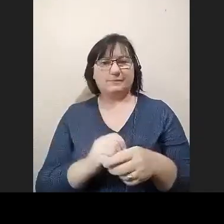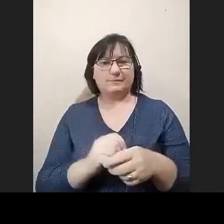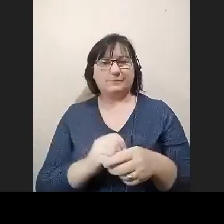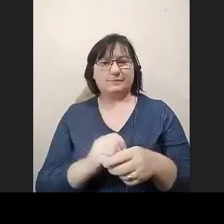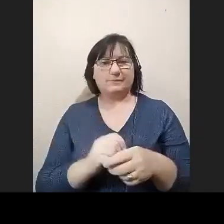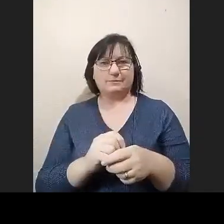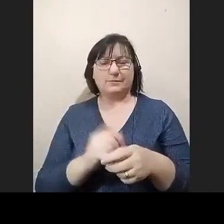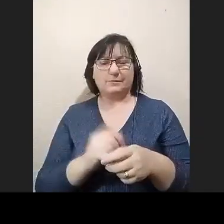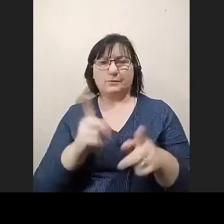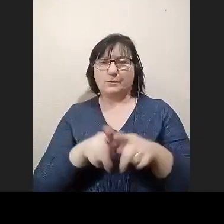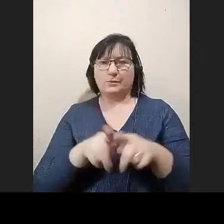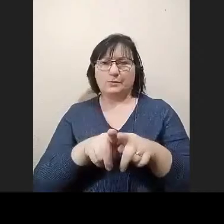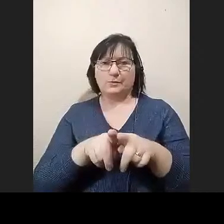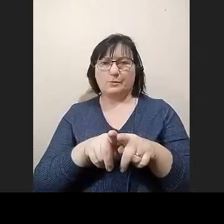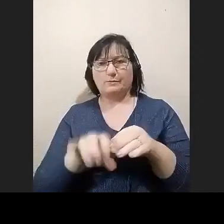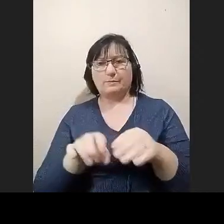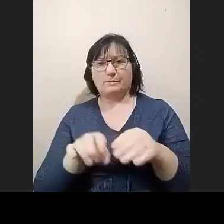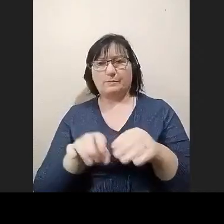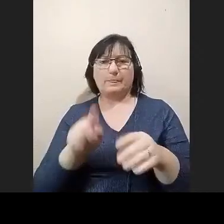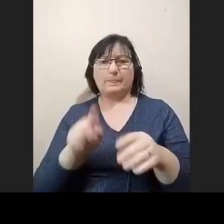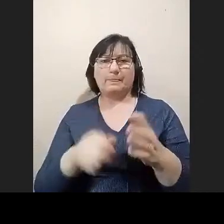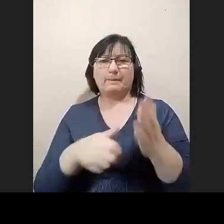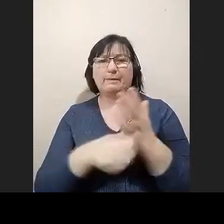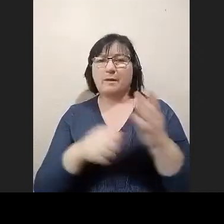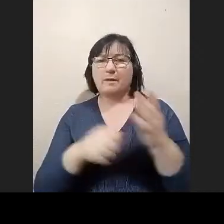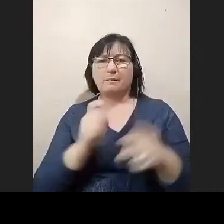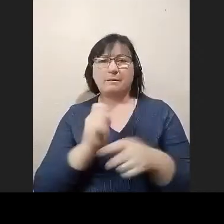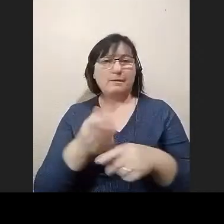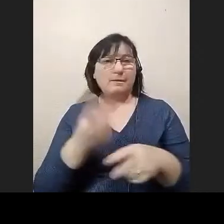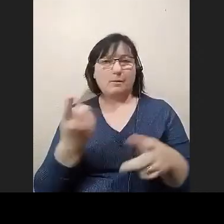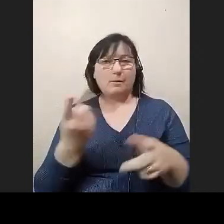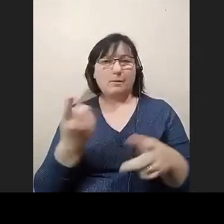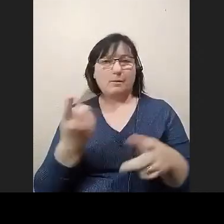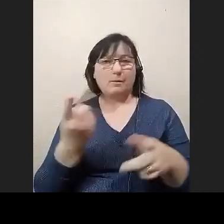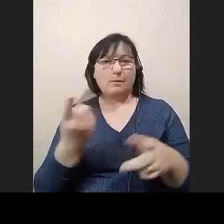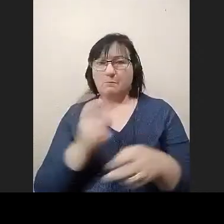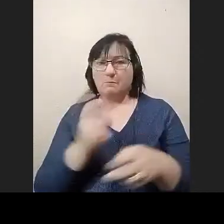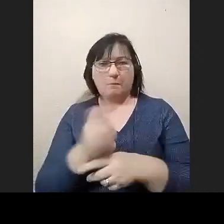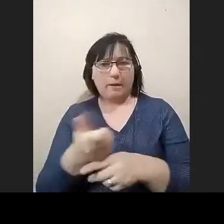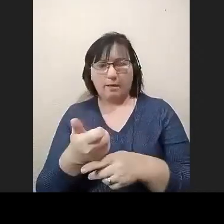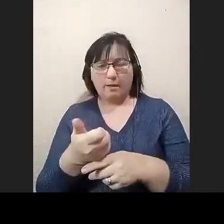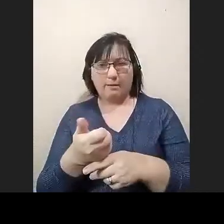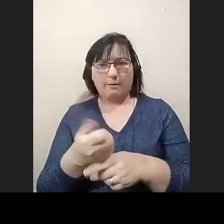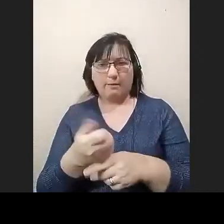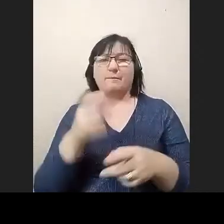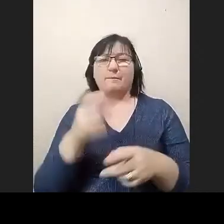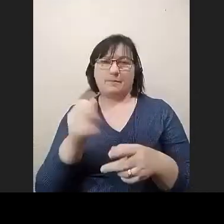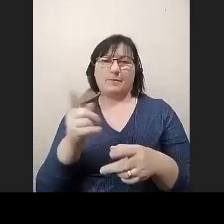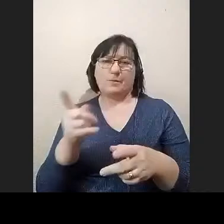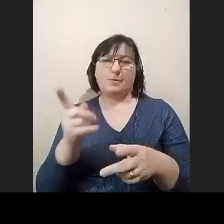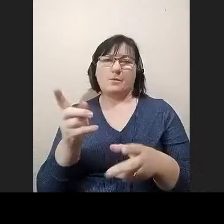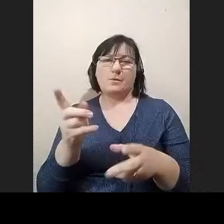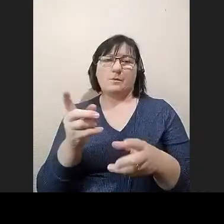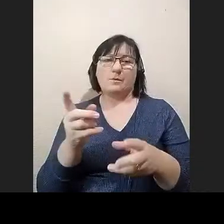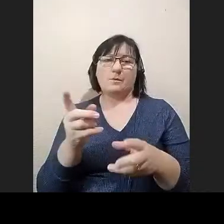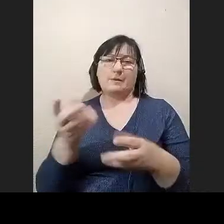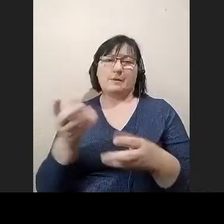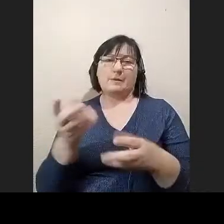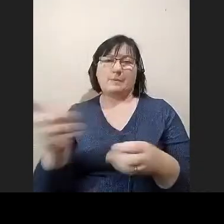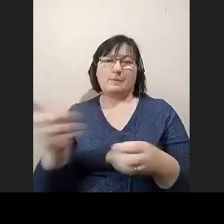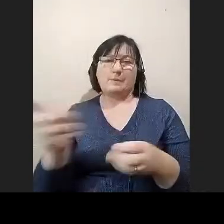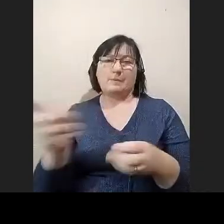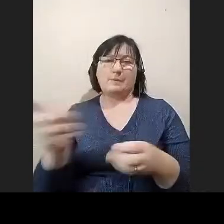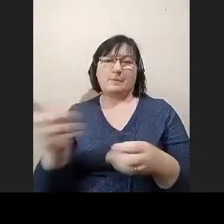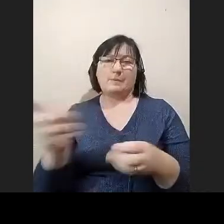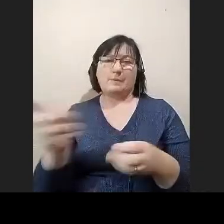traders who do not comply and make non-compliance hard and costly, and work with and through stakeholders to improve